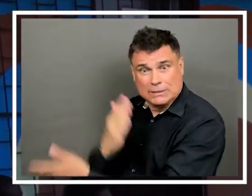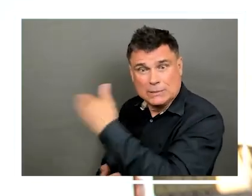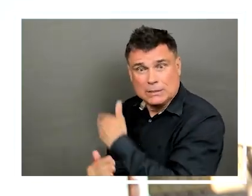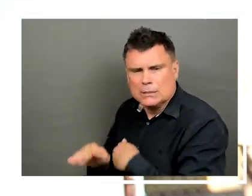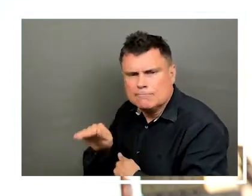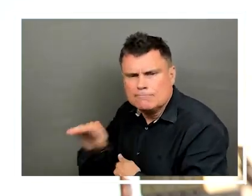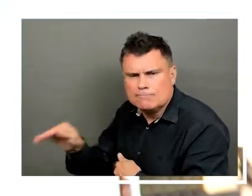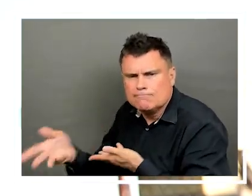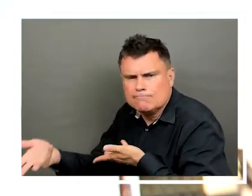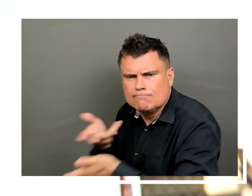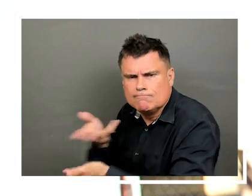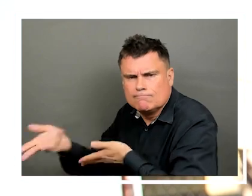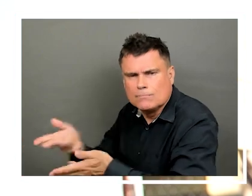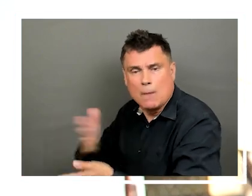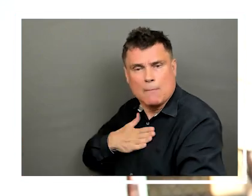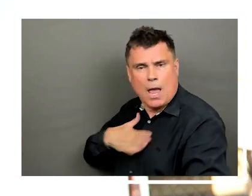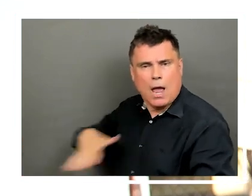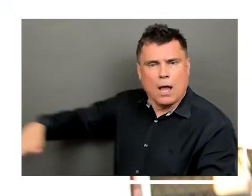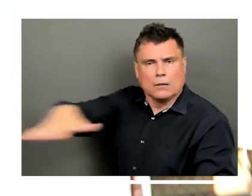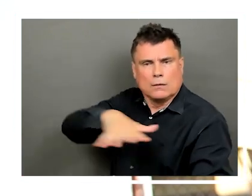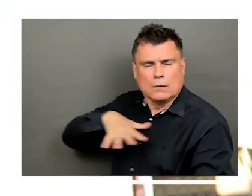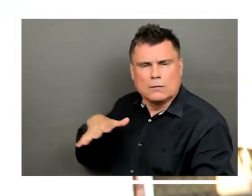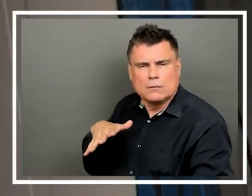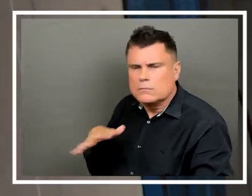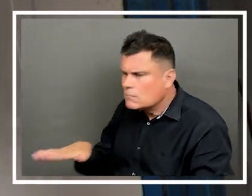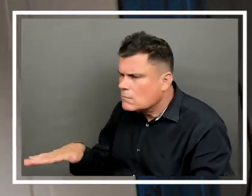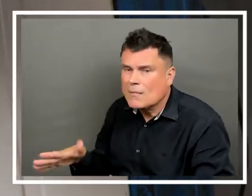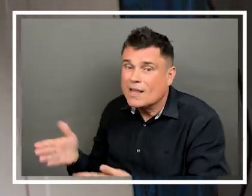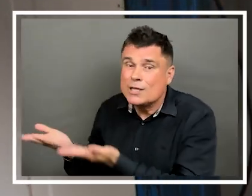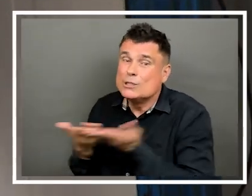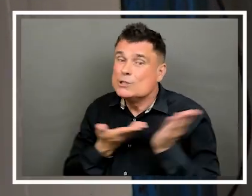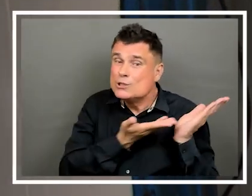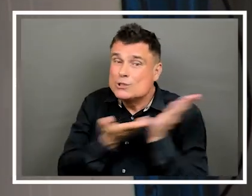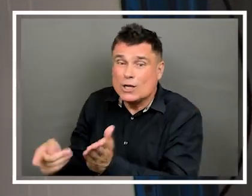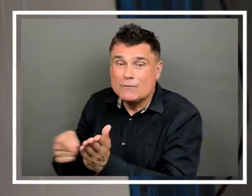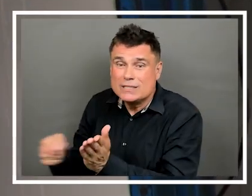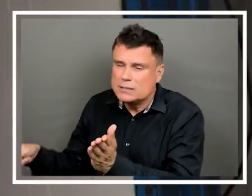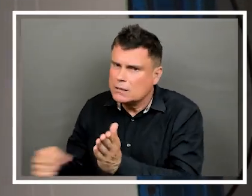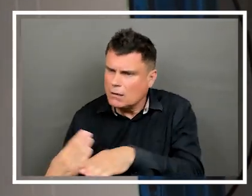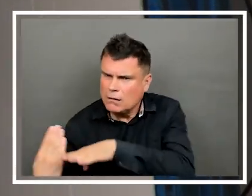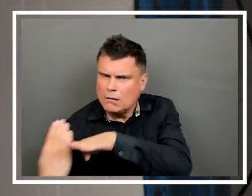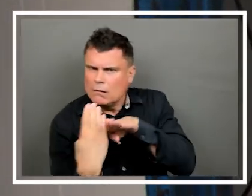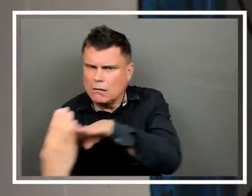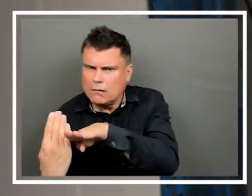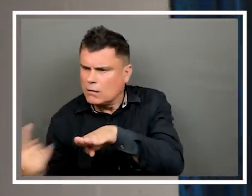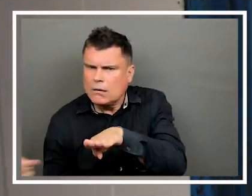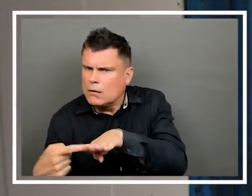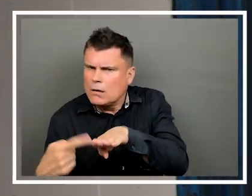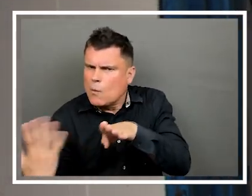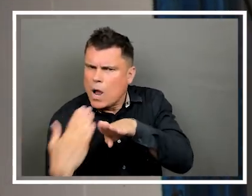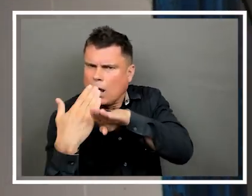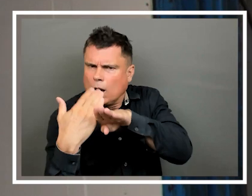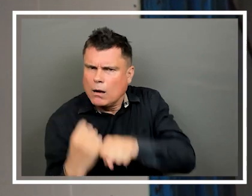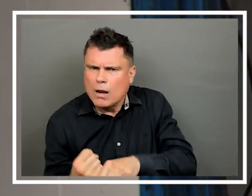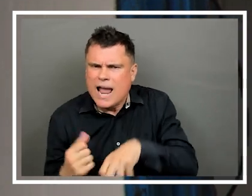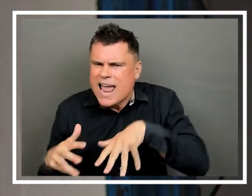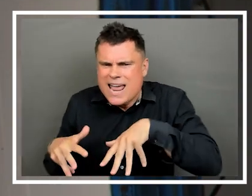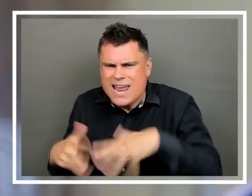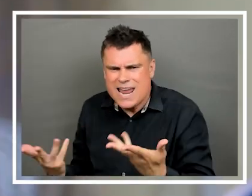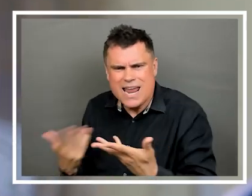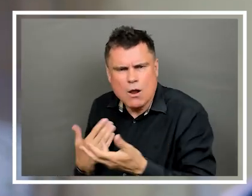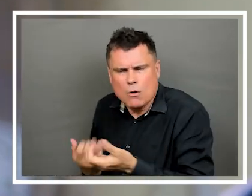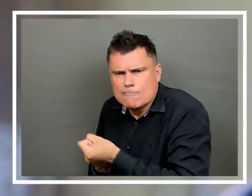your community or those accessing your services. Ask them what barriers they are facing and what can be done to address